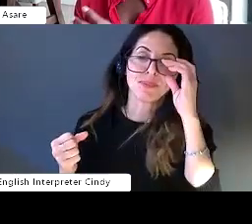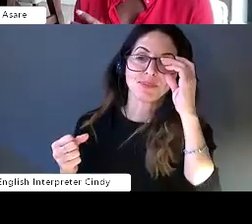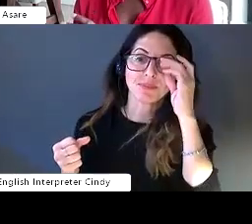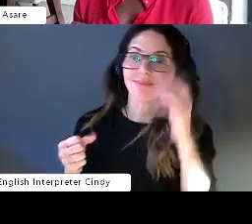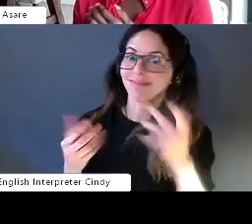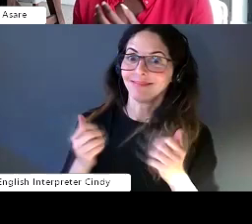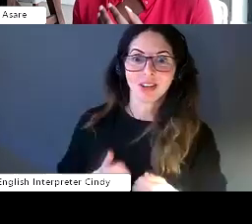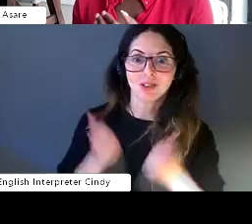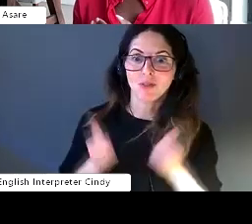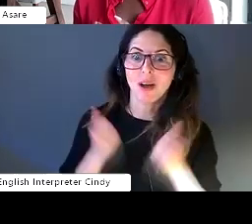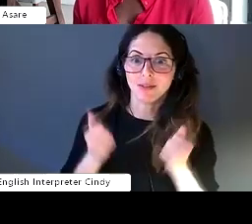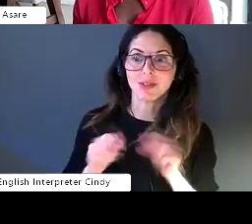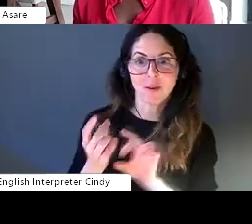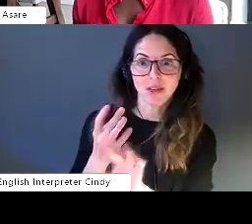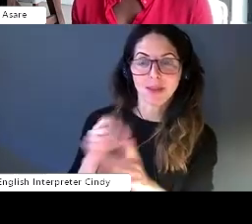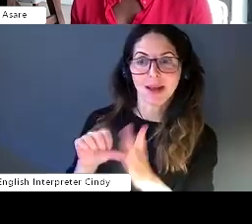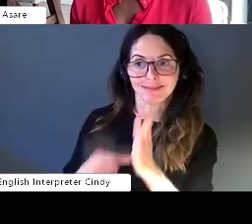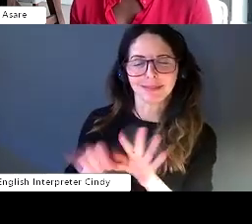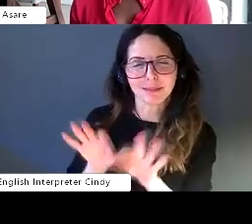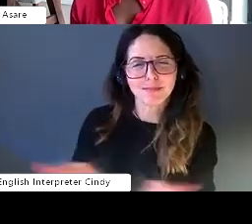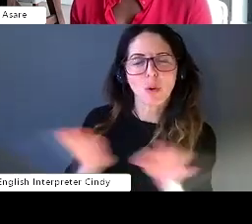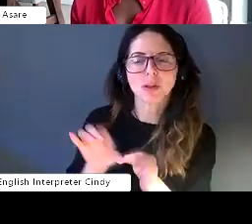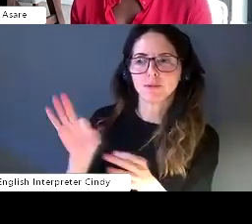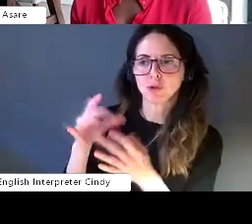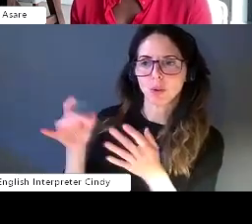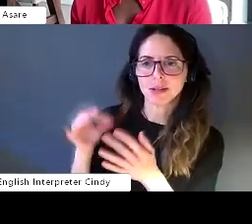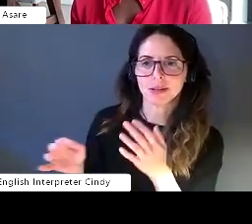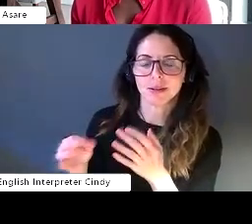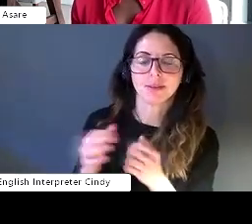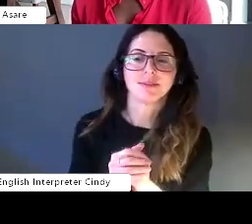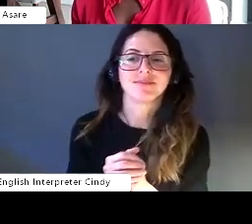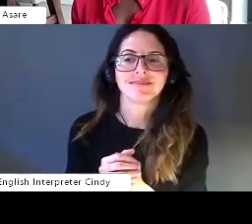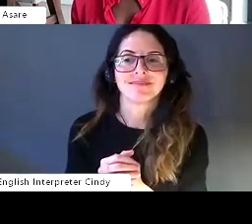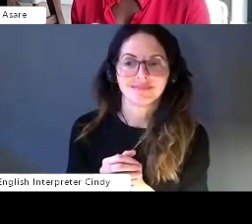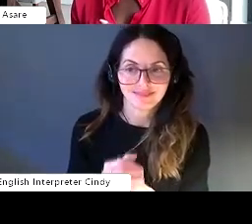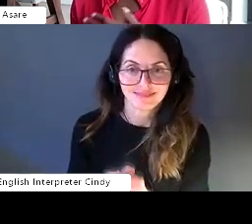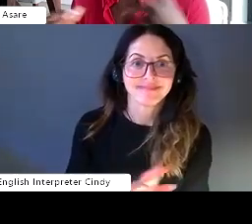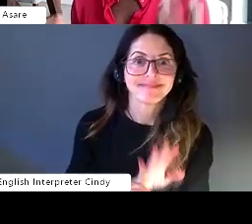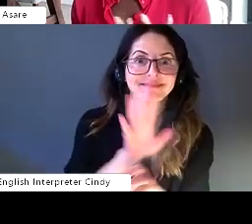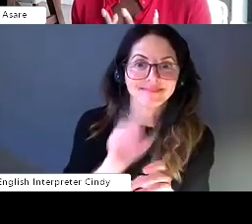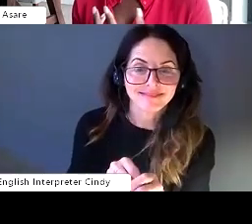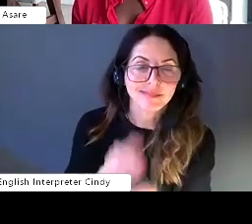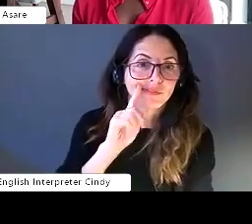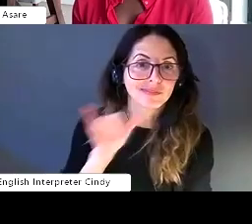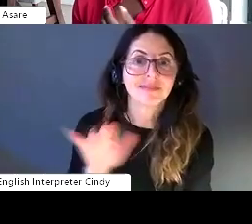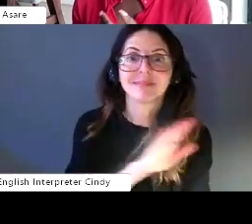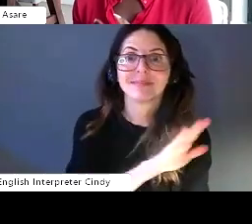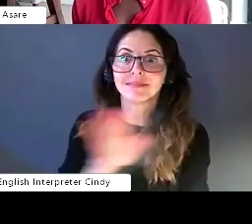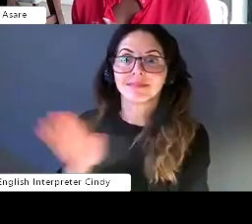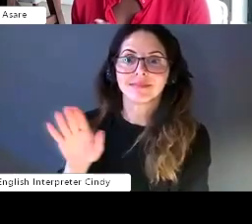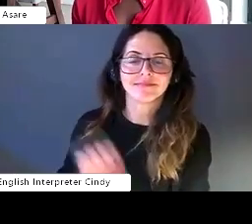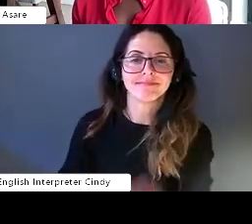survivors emphasize the importance of choice, how their engagement levels and the need for facilitators validated the